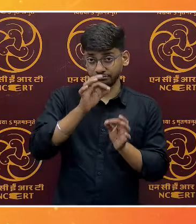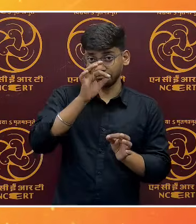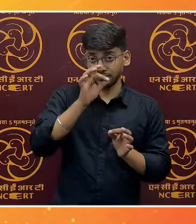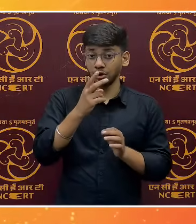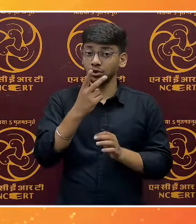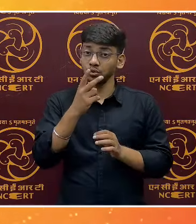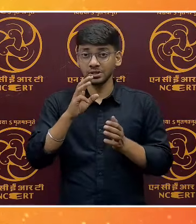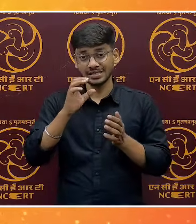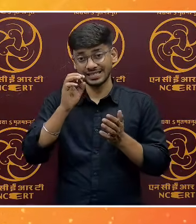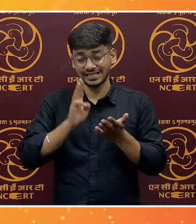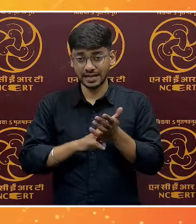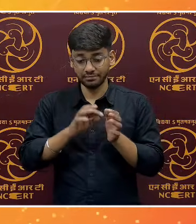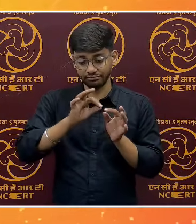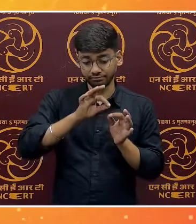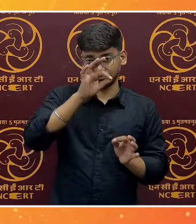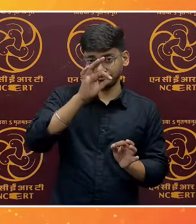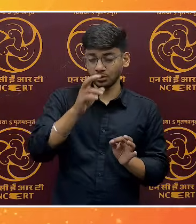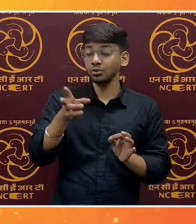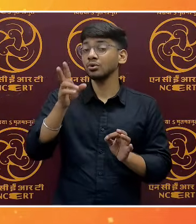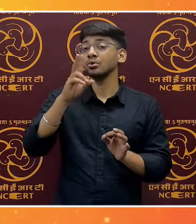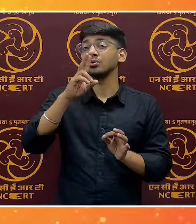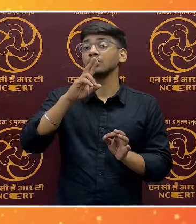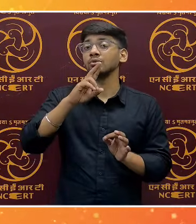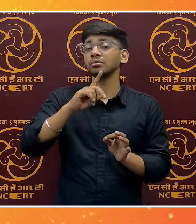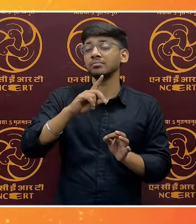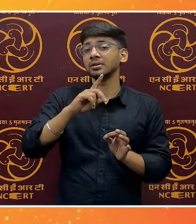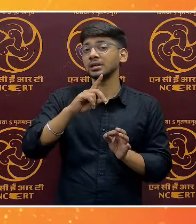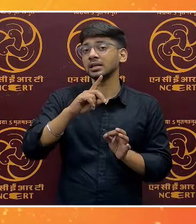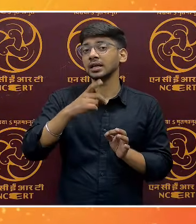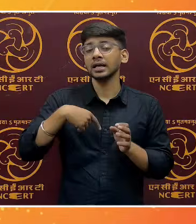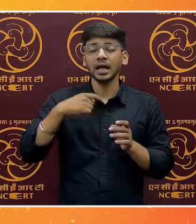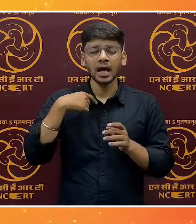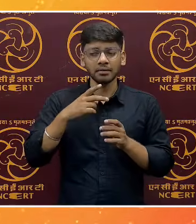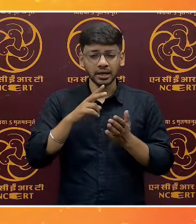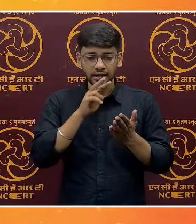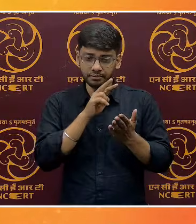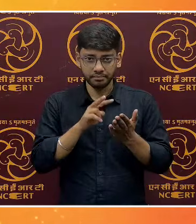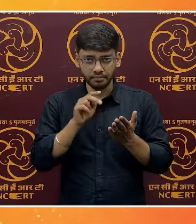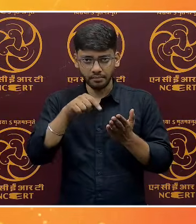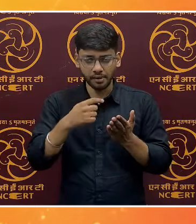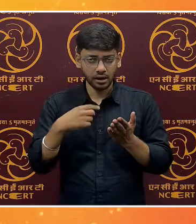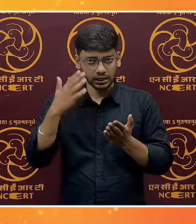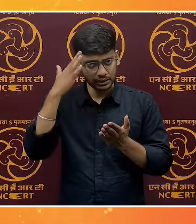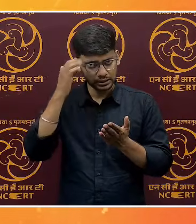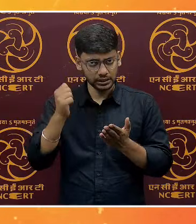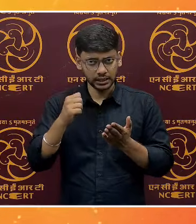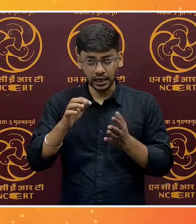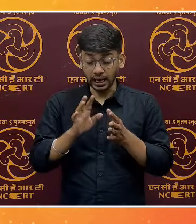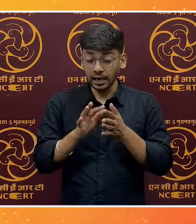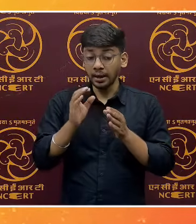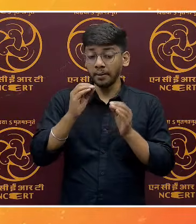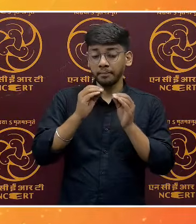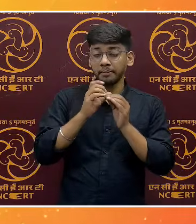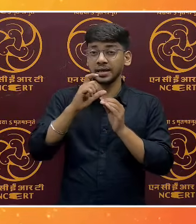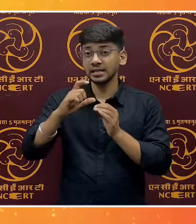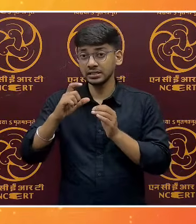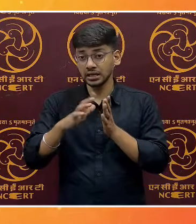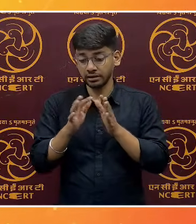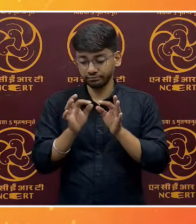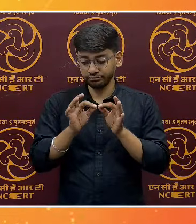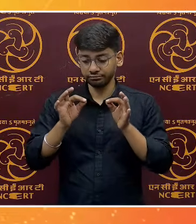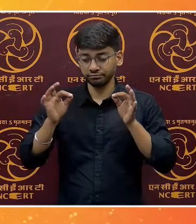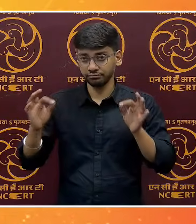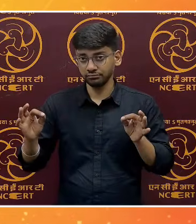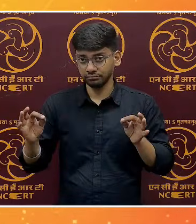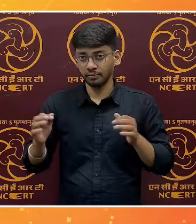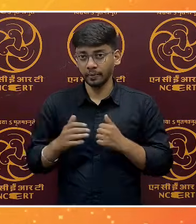2 centimeter. Again this we have to, the instruction says that we have to drag the line BC to the ruler. So